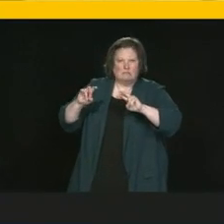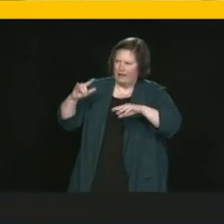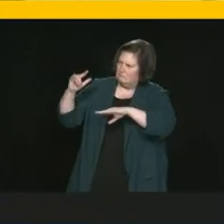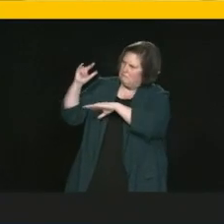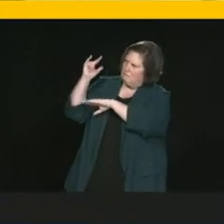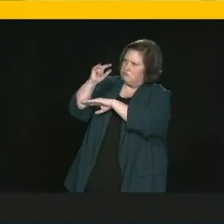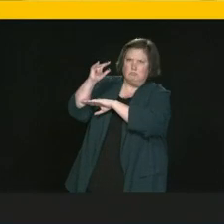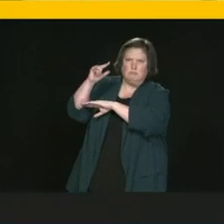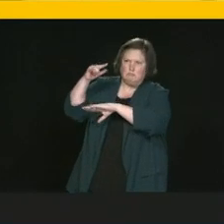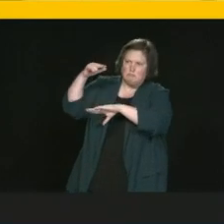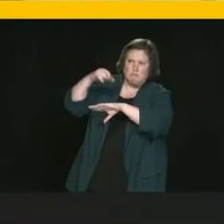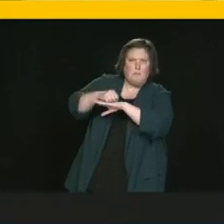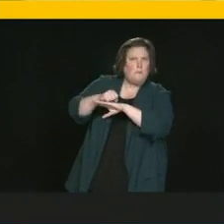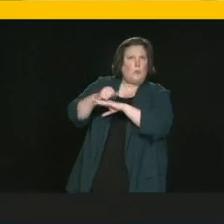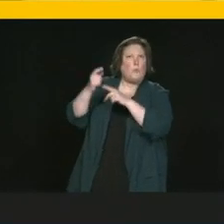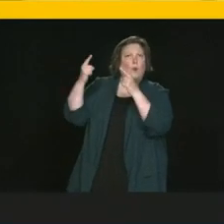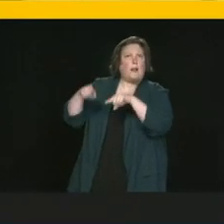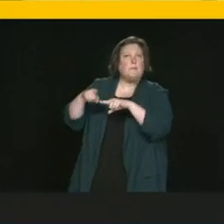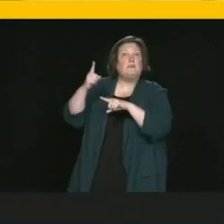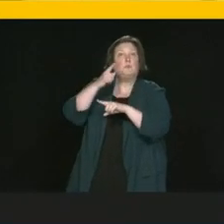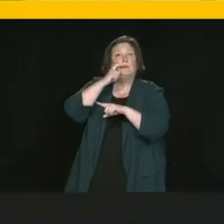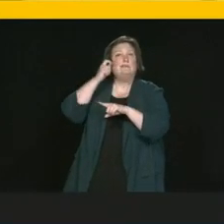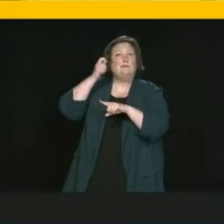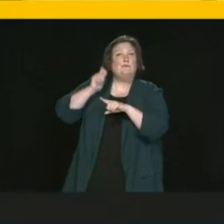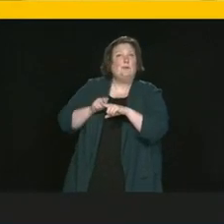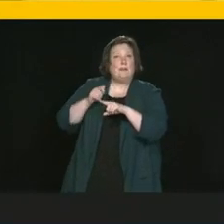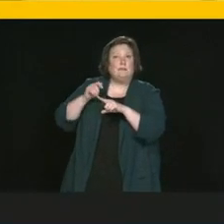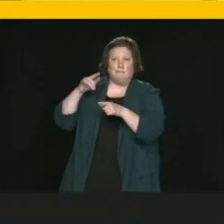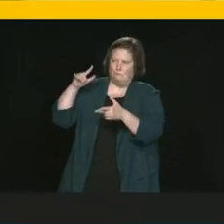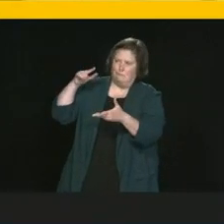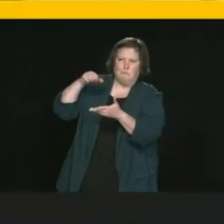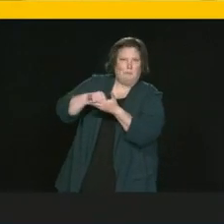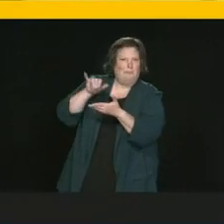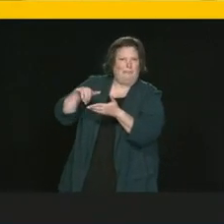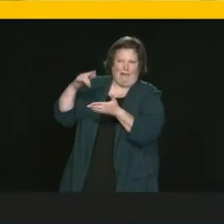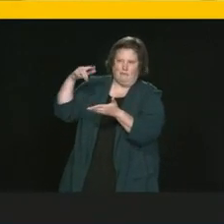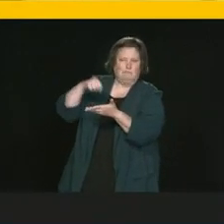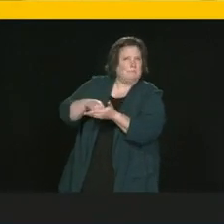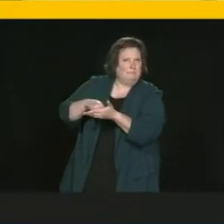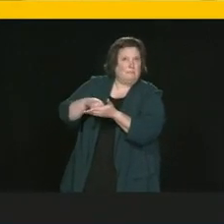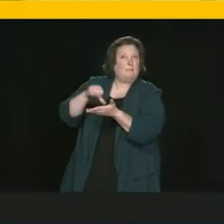we know about the terrible disaster that occurred with Flight 752.